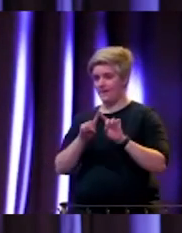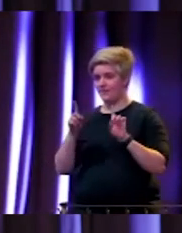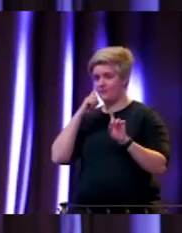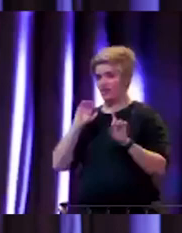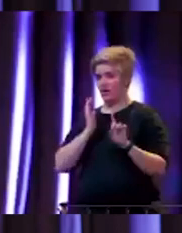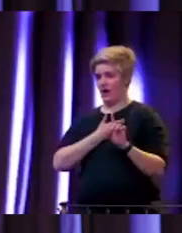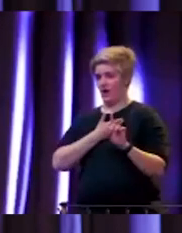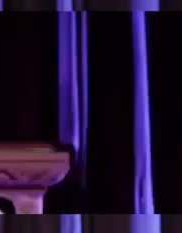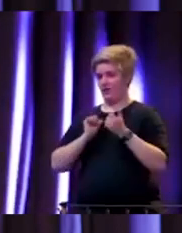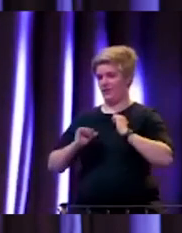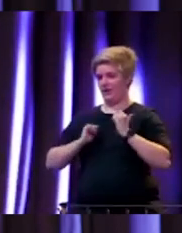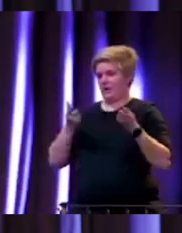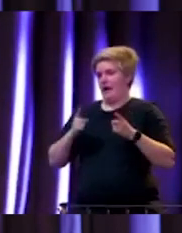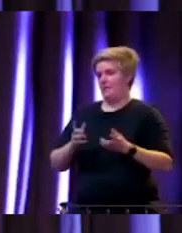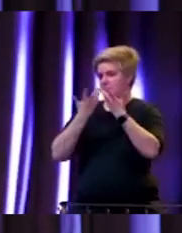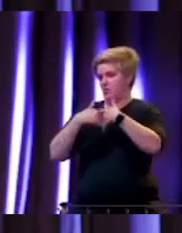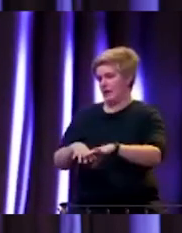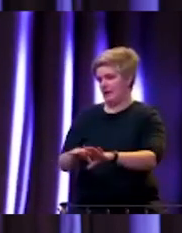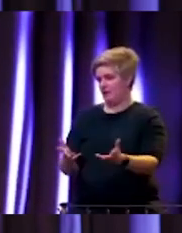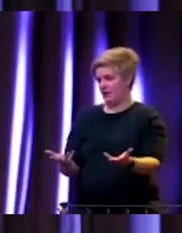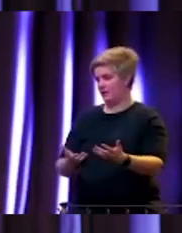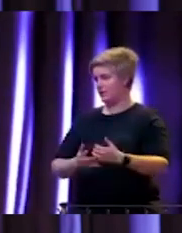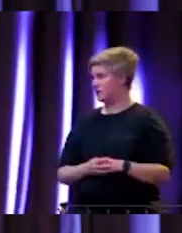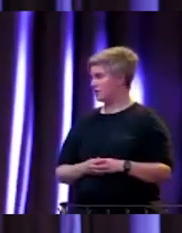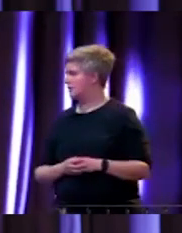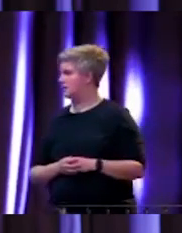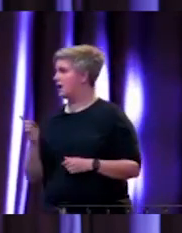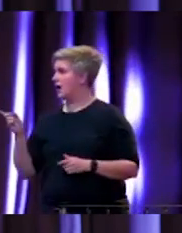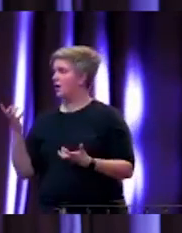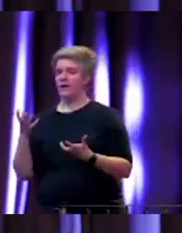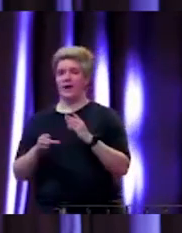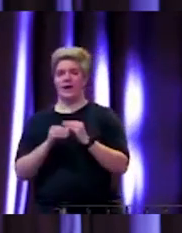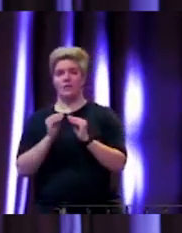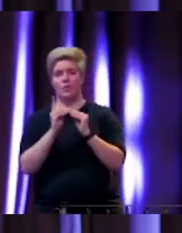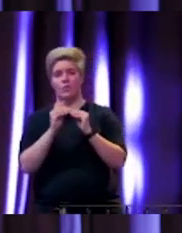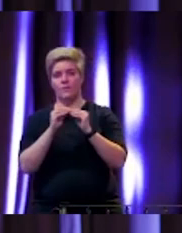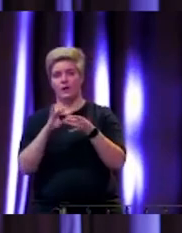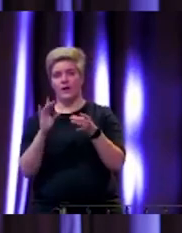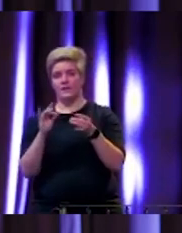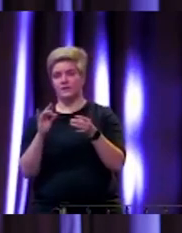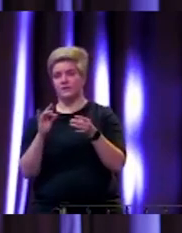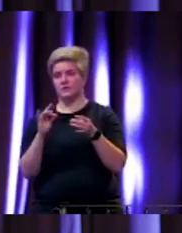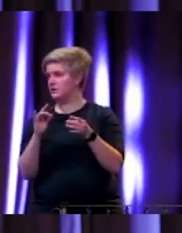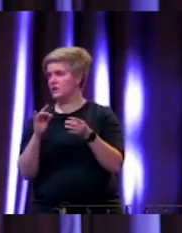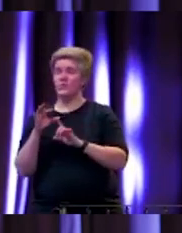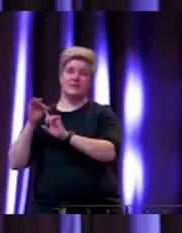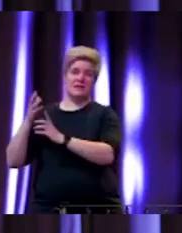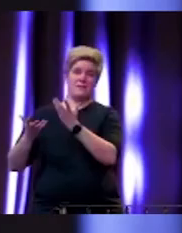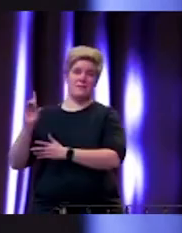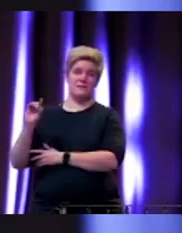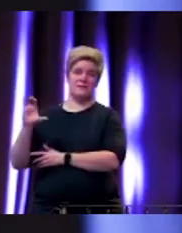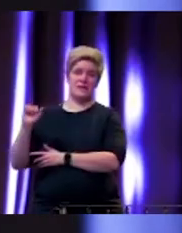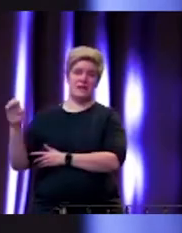maybe of DK's, you exist to support as much as possible and really the profile of Chicago. But many other folks who work in arts